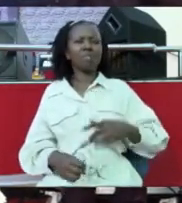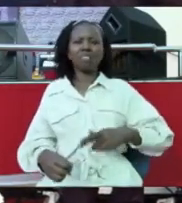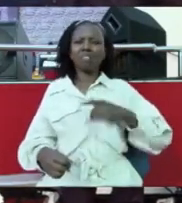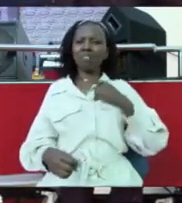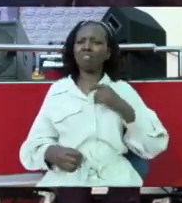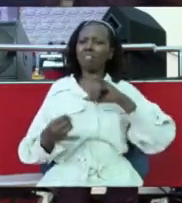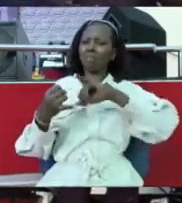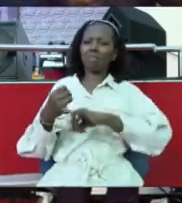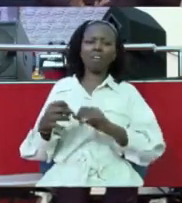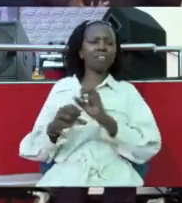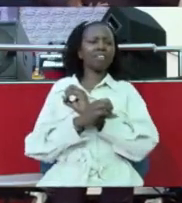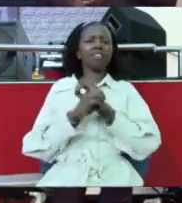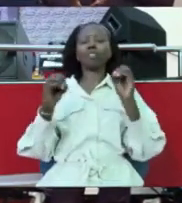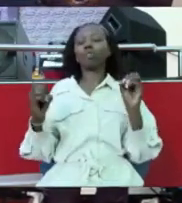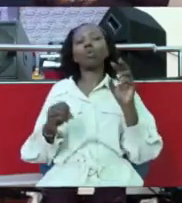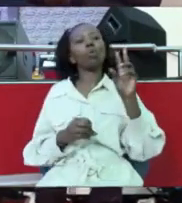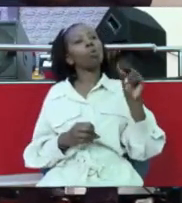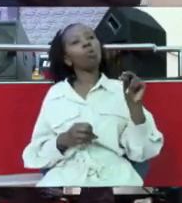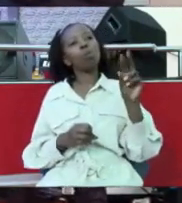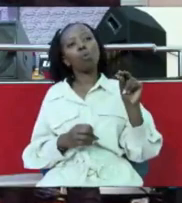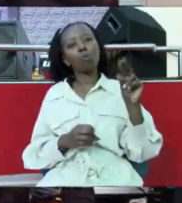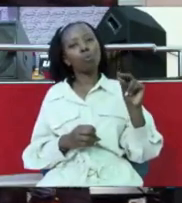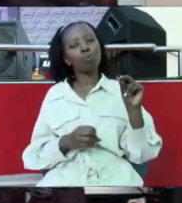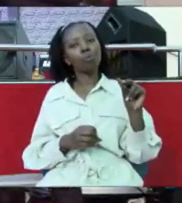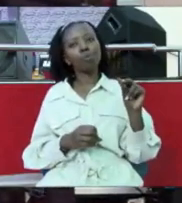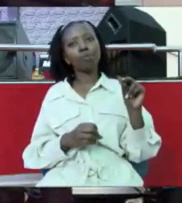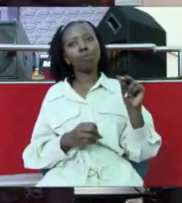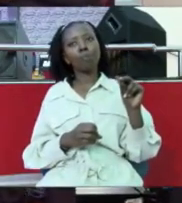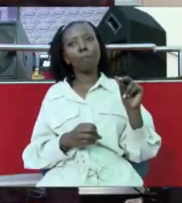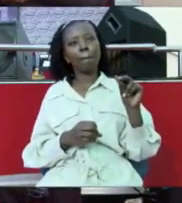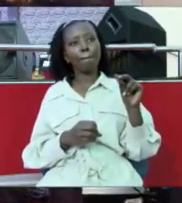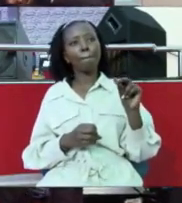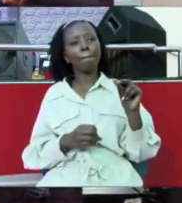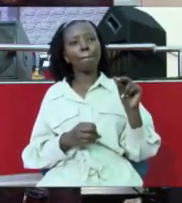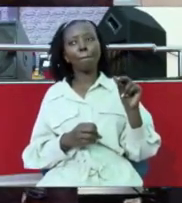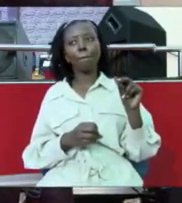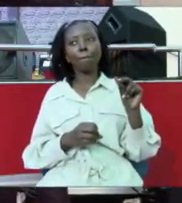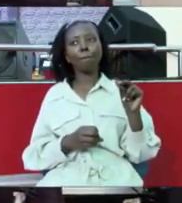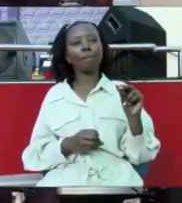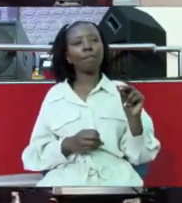now. Si hisi askofu ni kama najihisi sijaoa mimi.